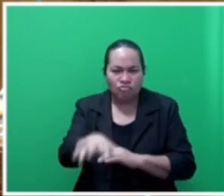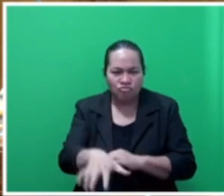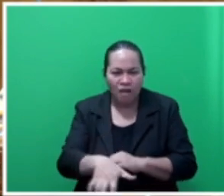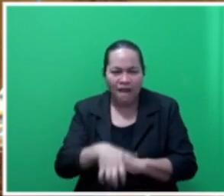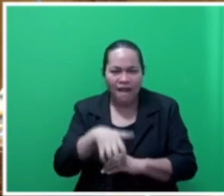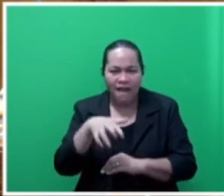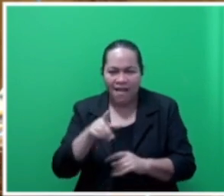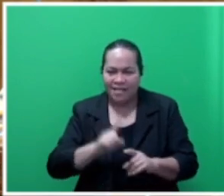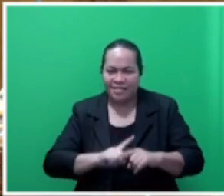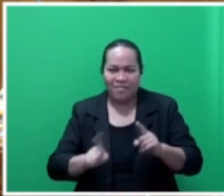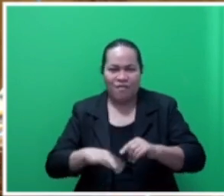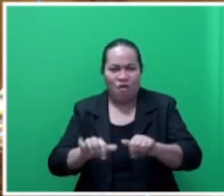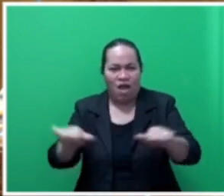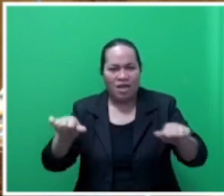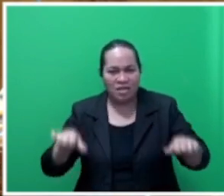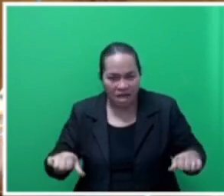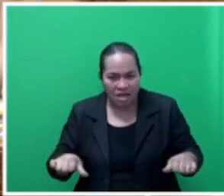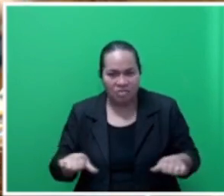agricultural tools,